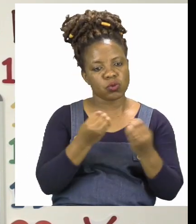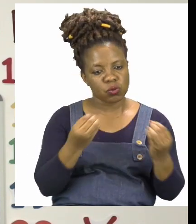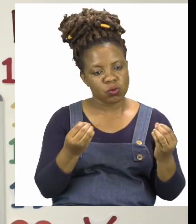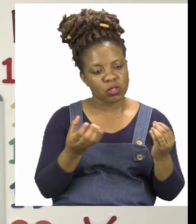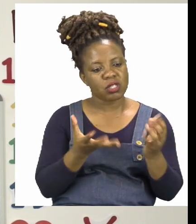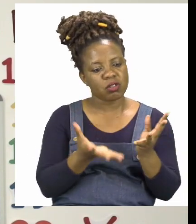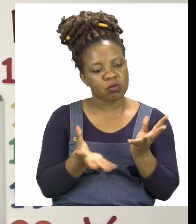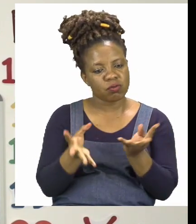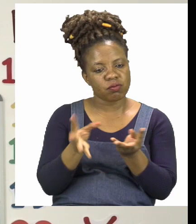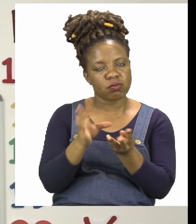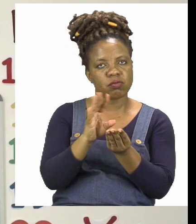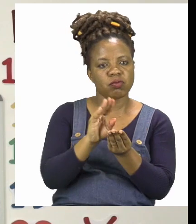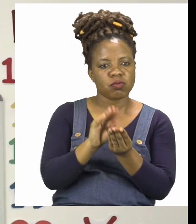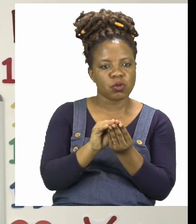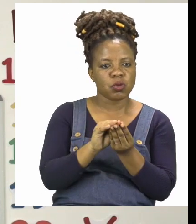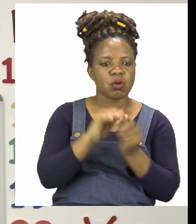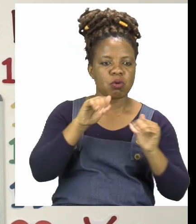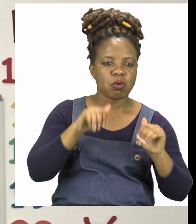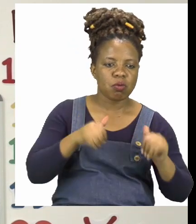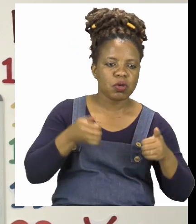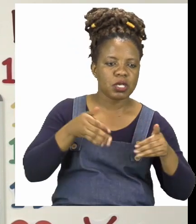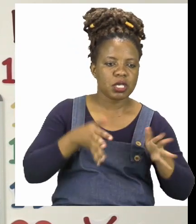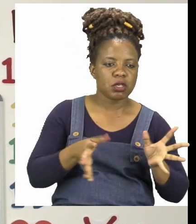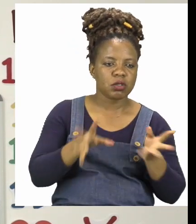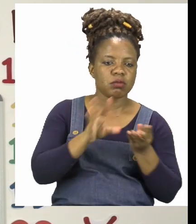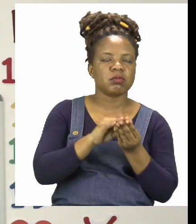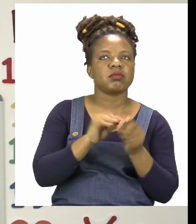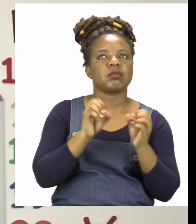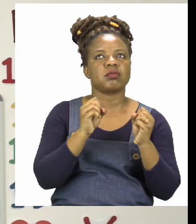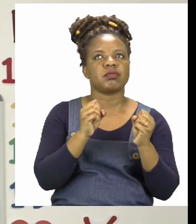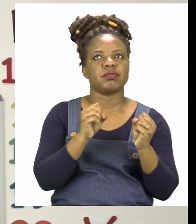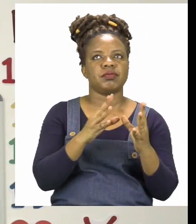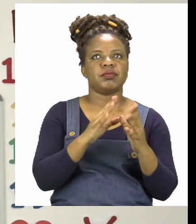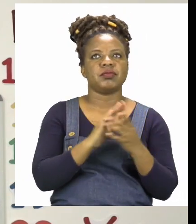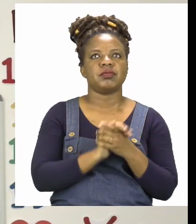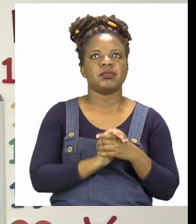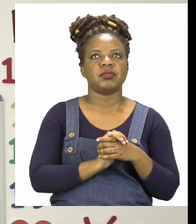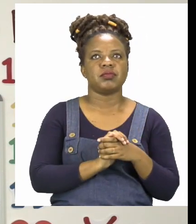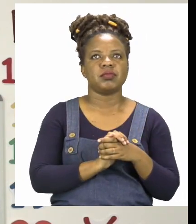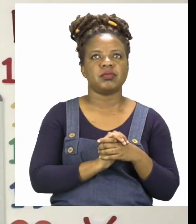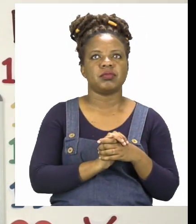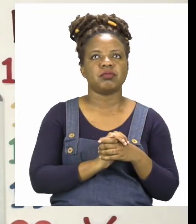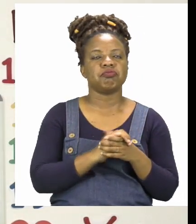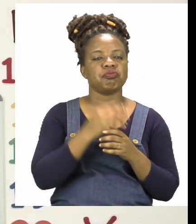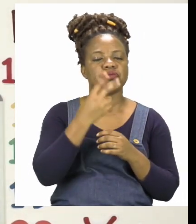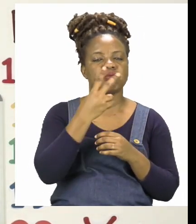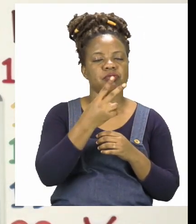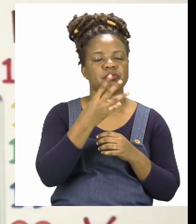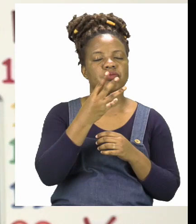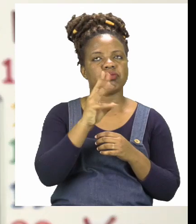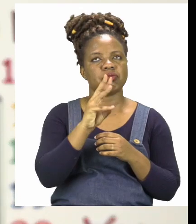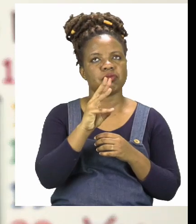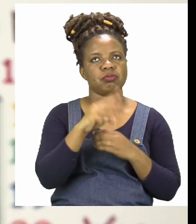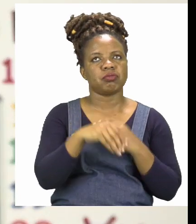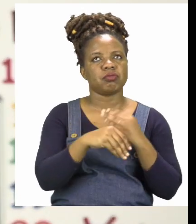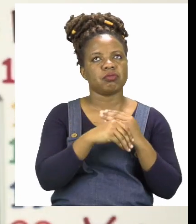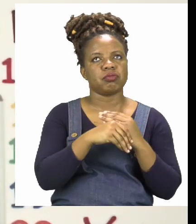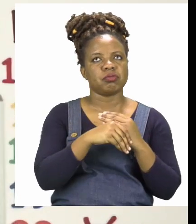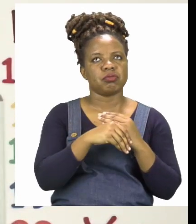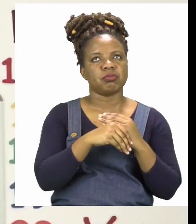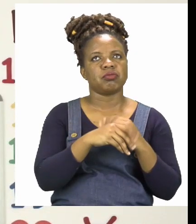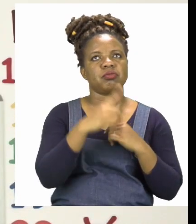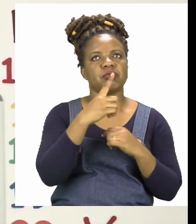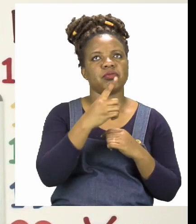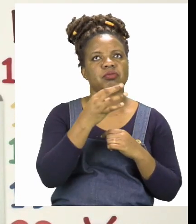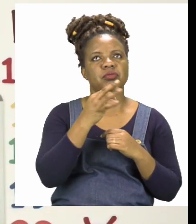So we start with our units and we say 26 plus 19. We start with our